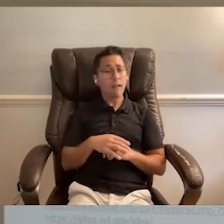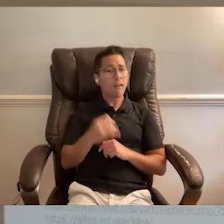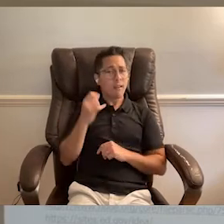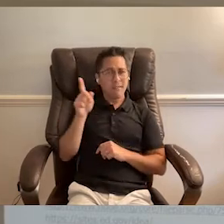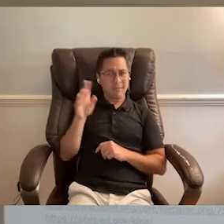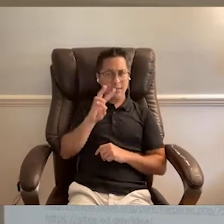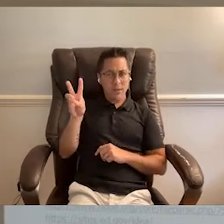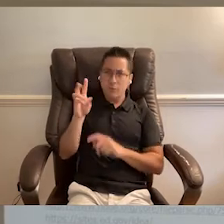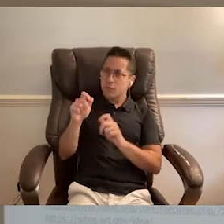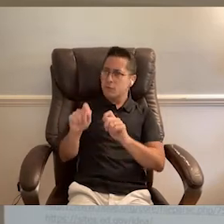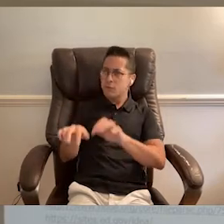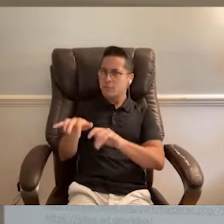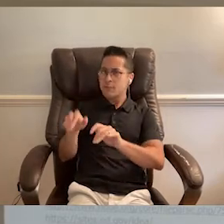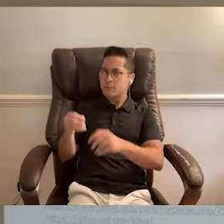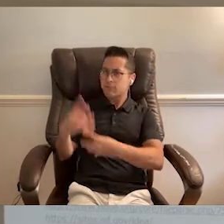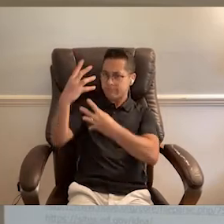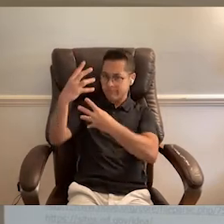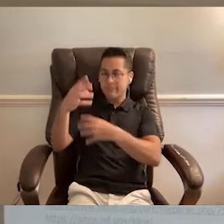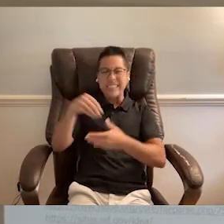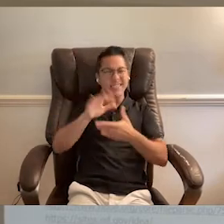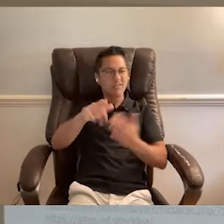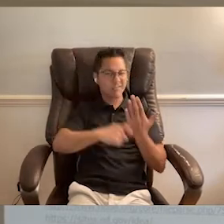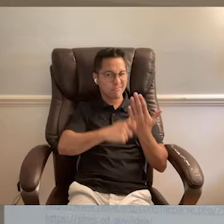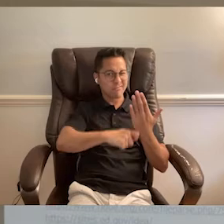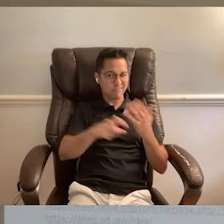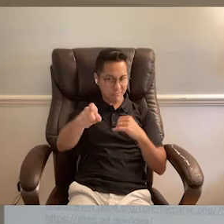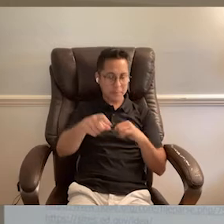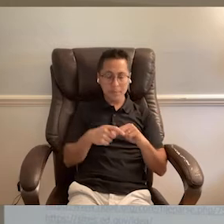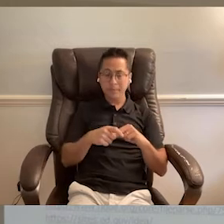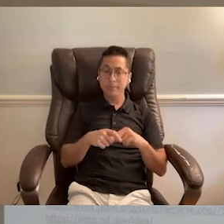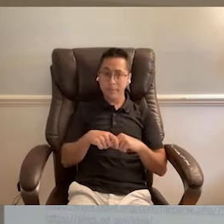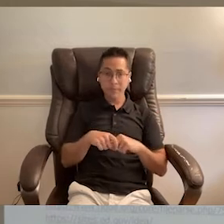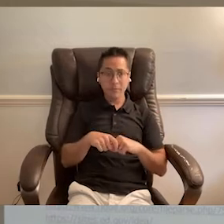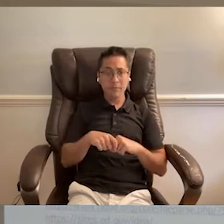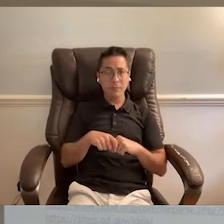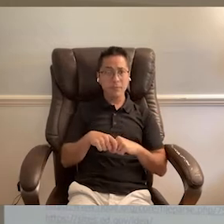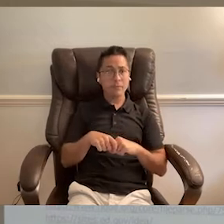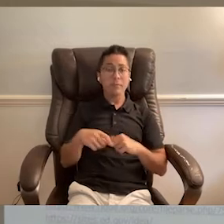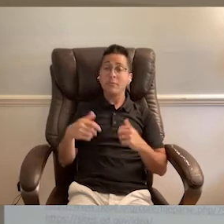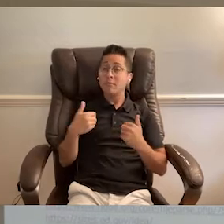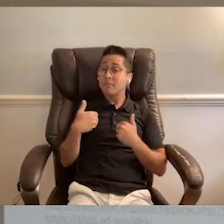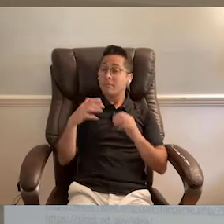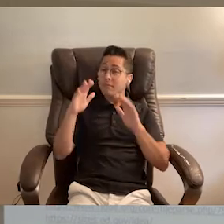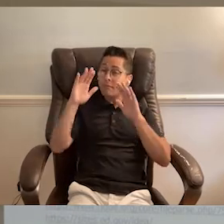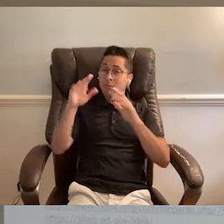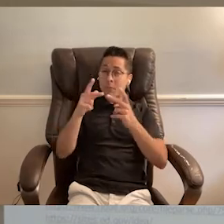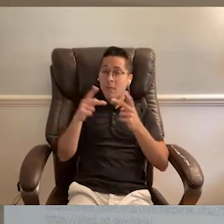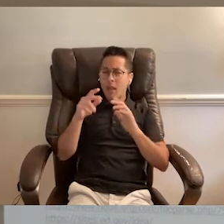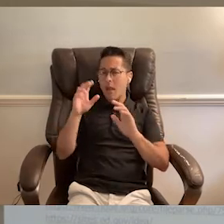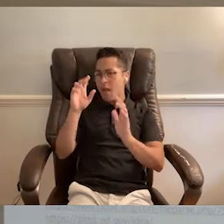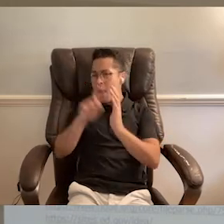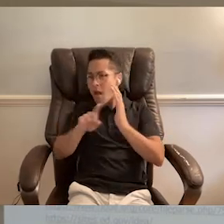your handout, there is a great place to look up the state board rules and the